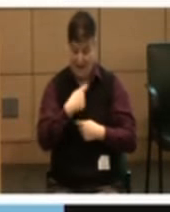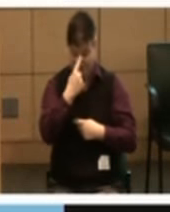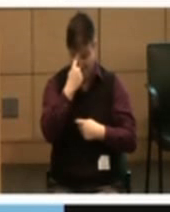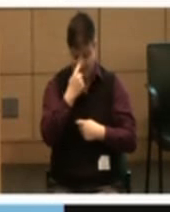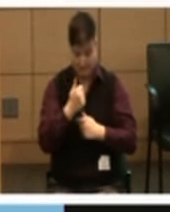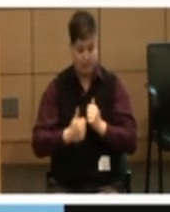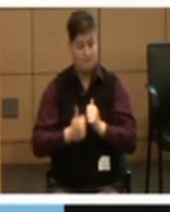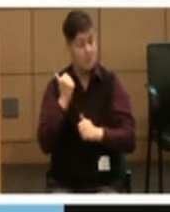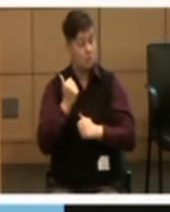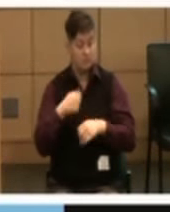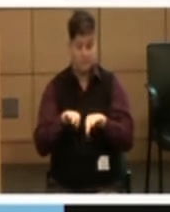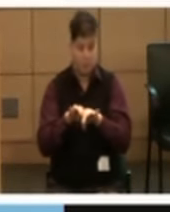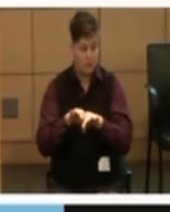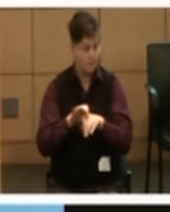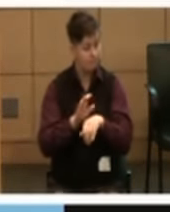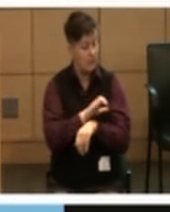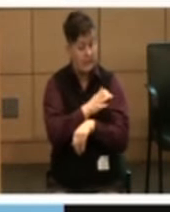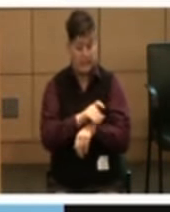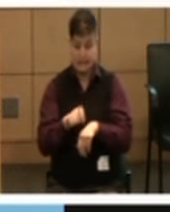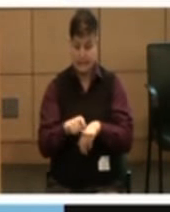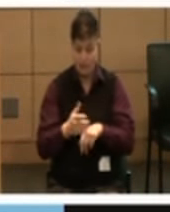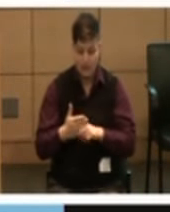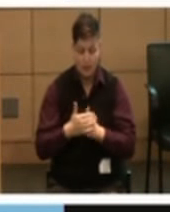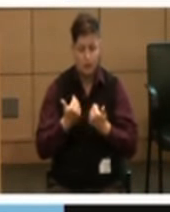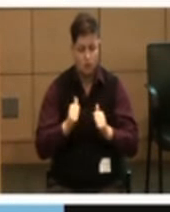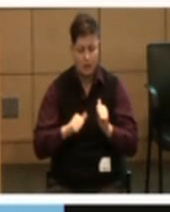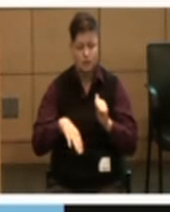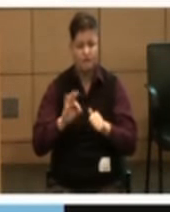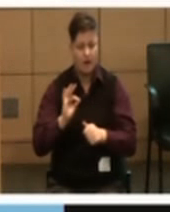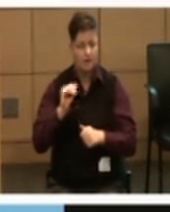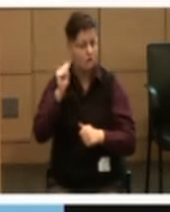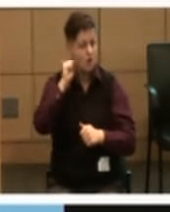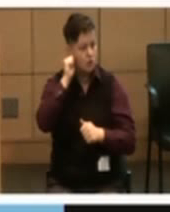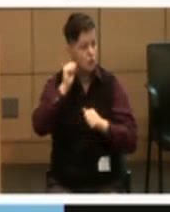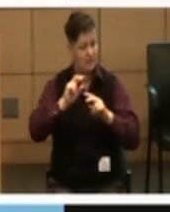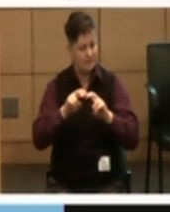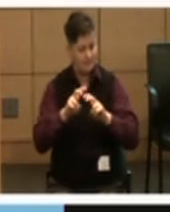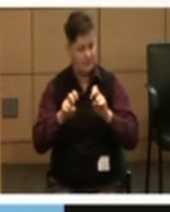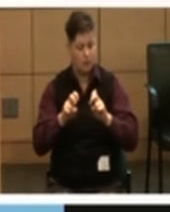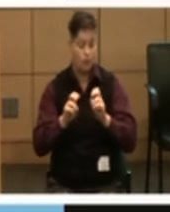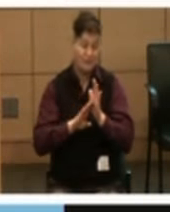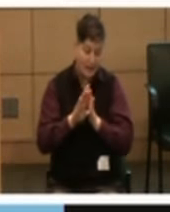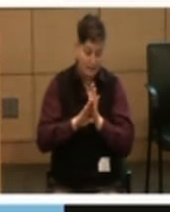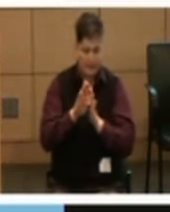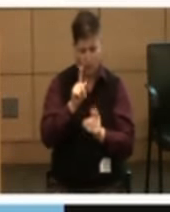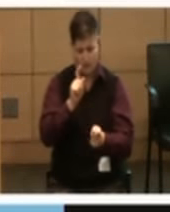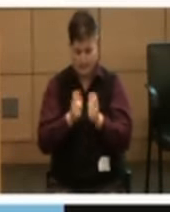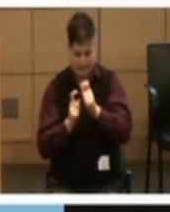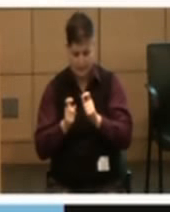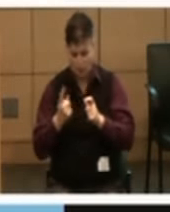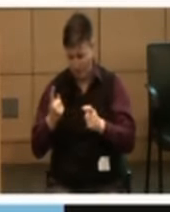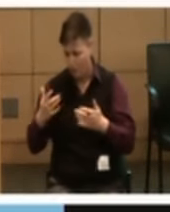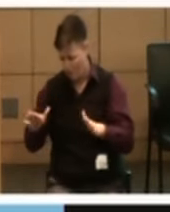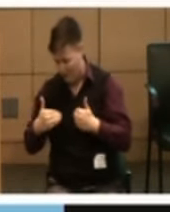my interest is trying to find an auditory assessment or developing one, adapting one, that's